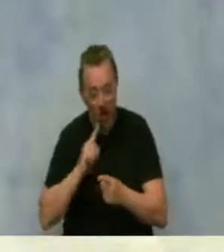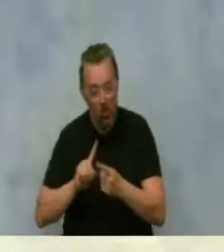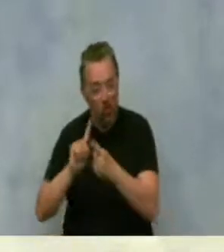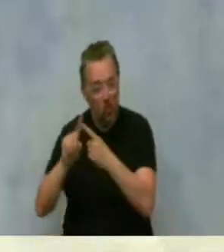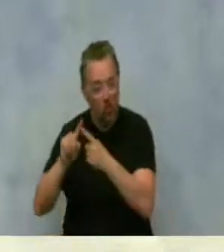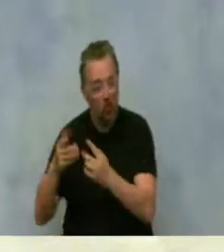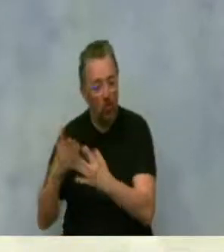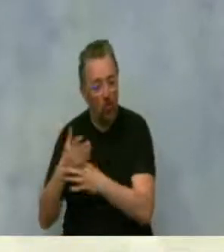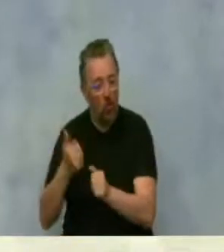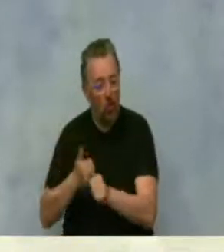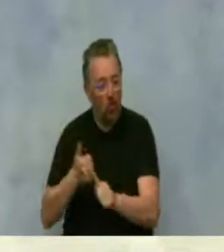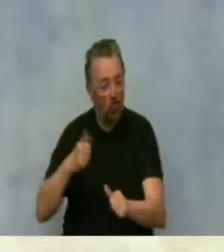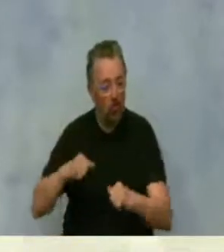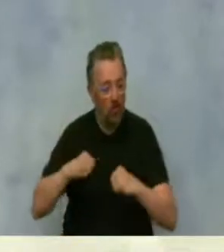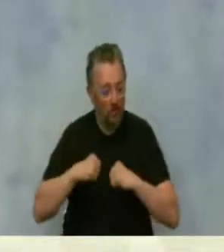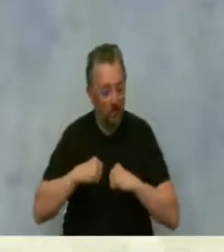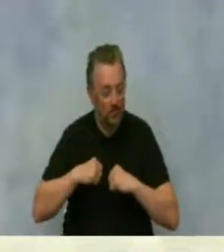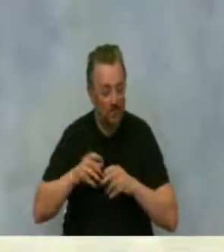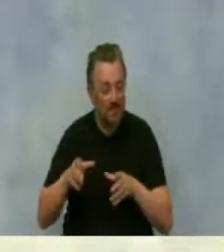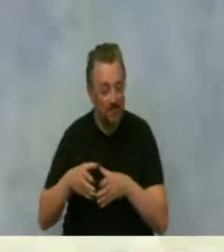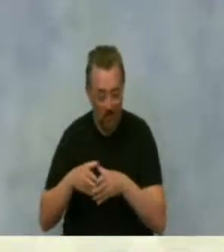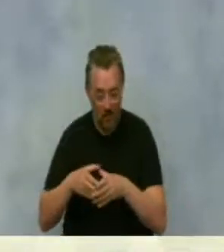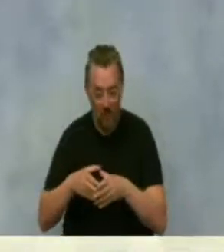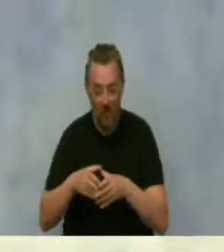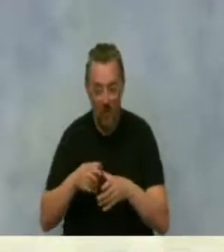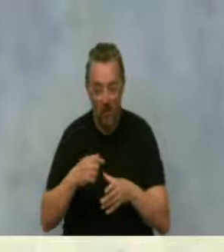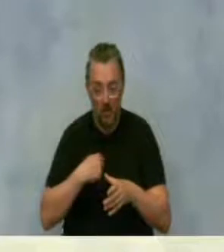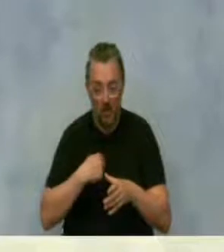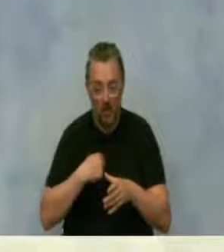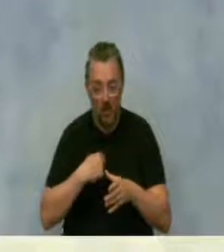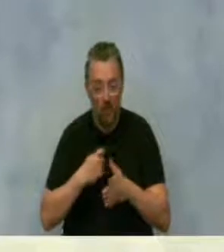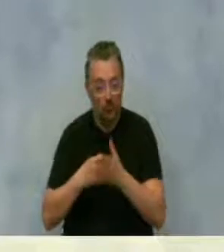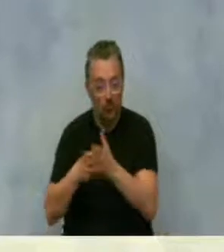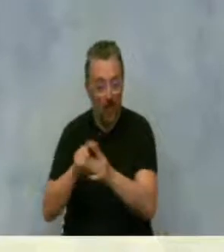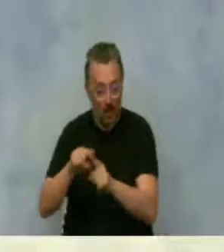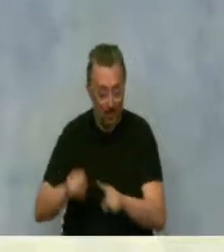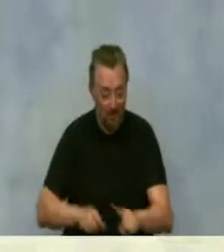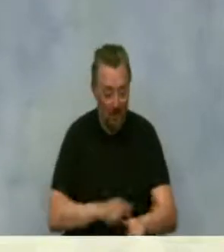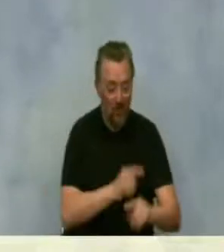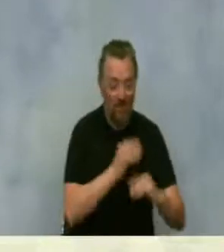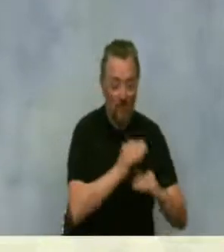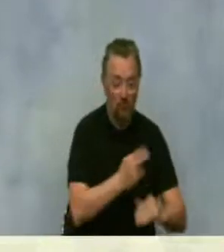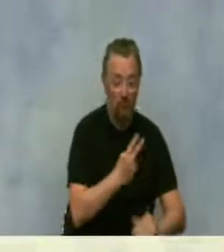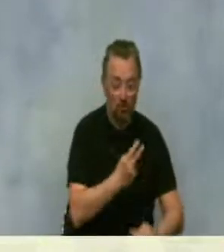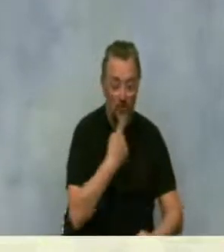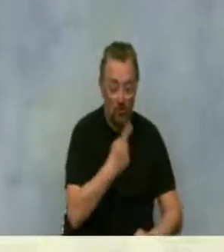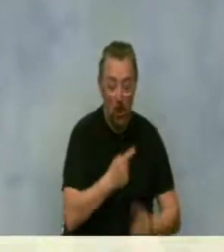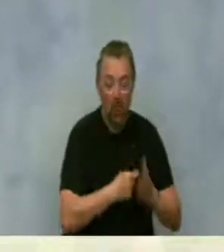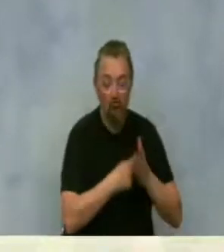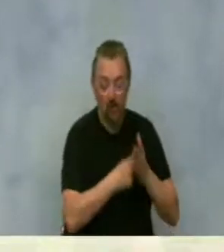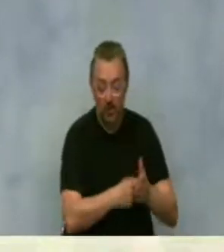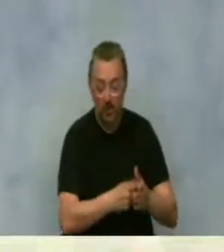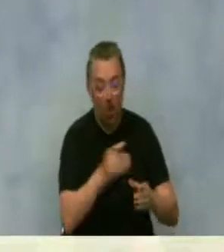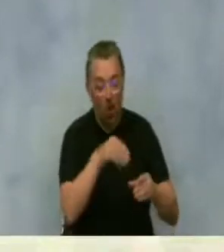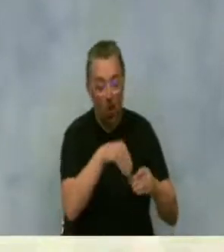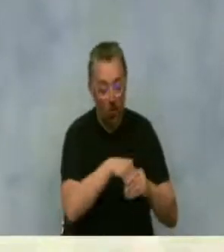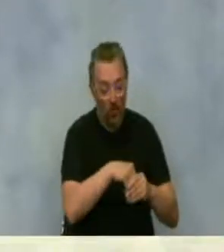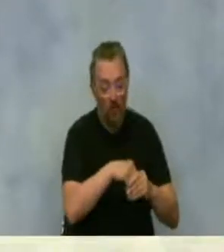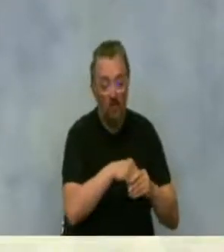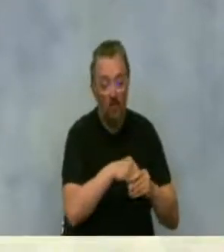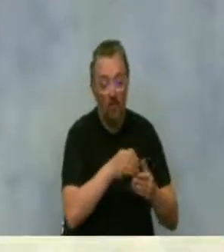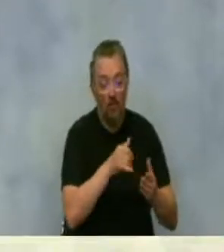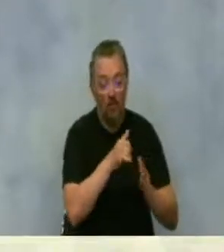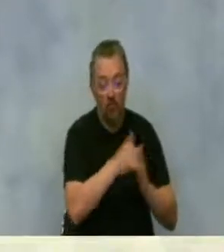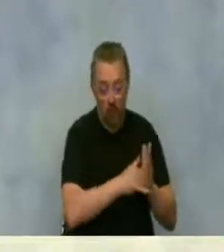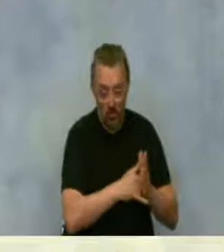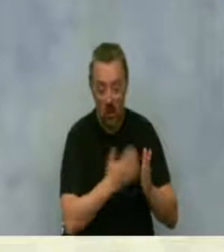management team. And with that, I would refer committee back to section 2 and ask that the recommendation that the content of the report be noted